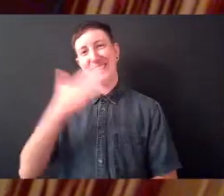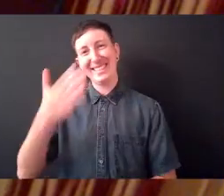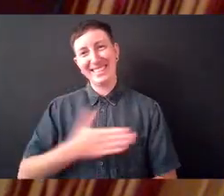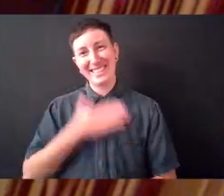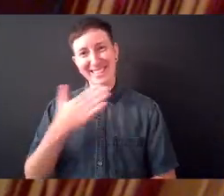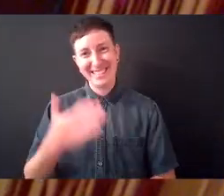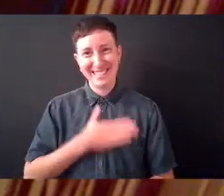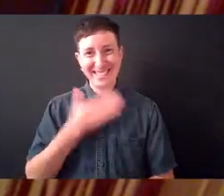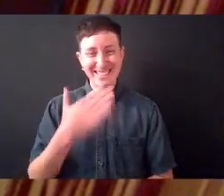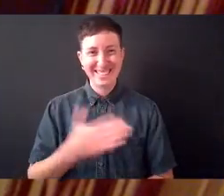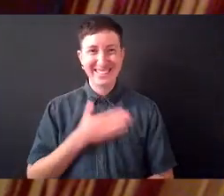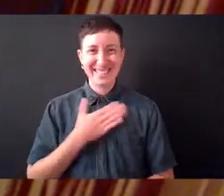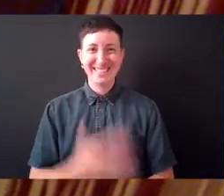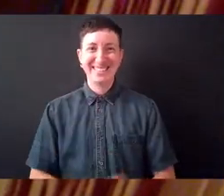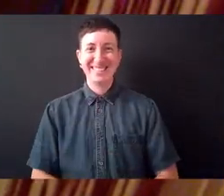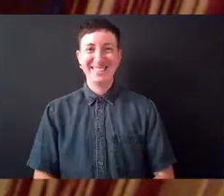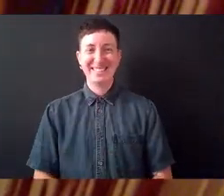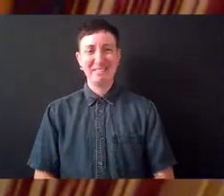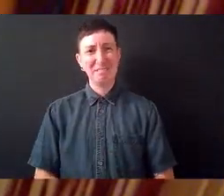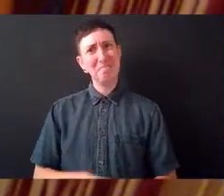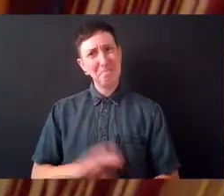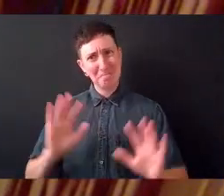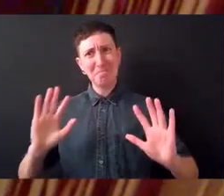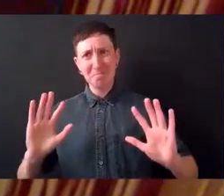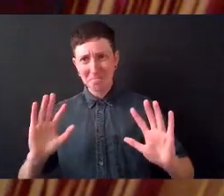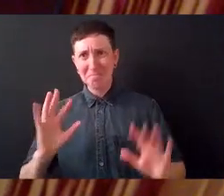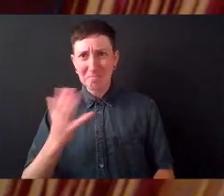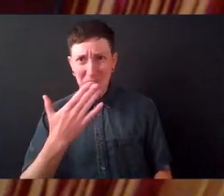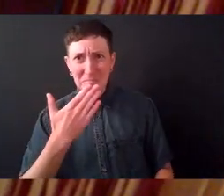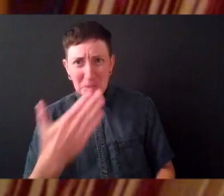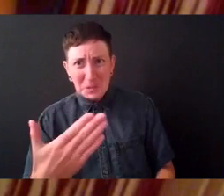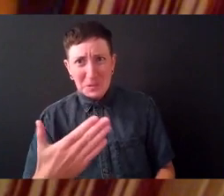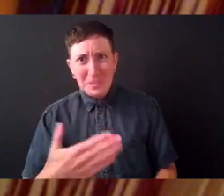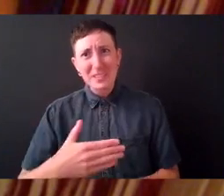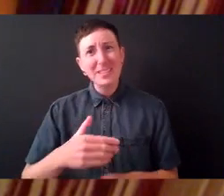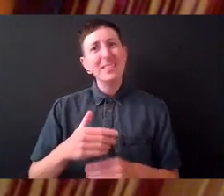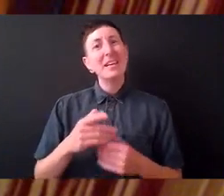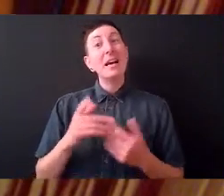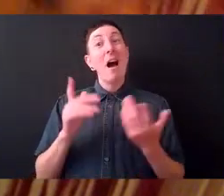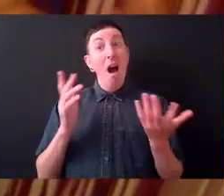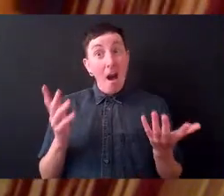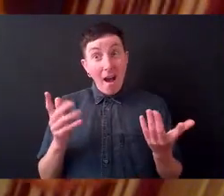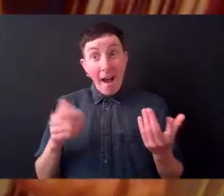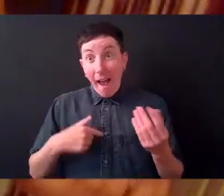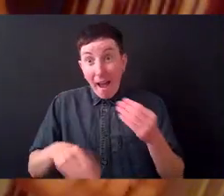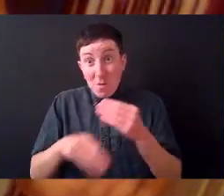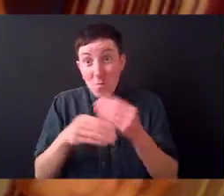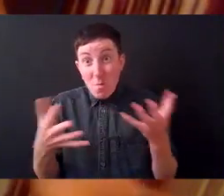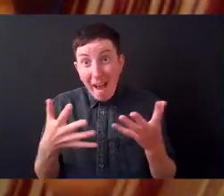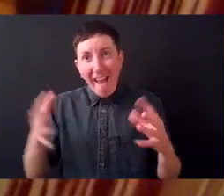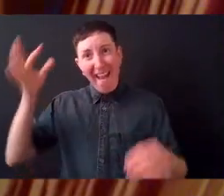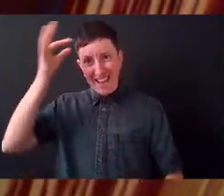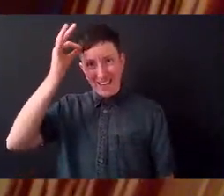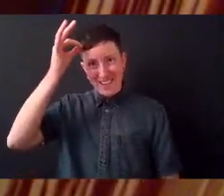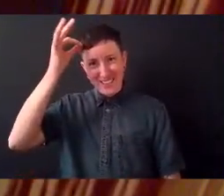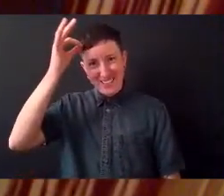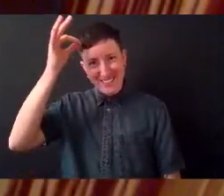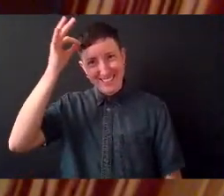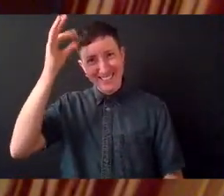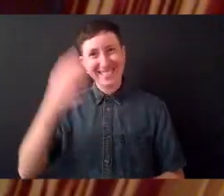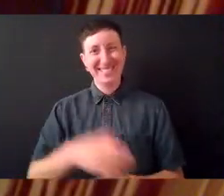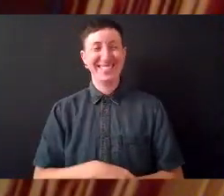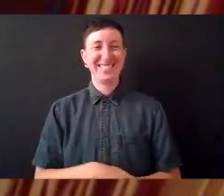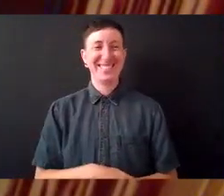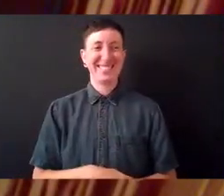I think that my puppet now is looking pretty good, but I think it would love some hair. So to make